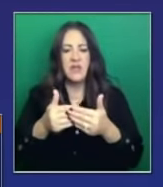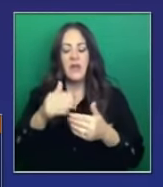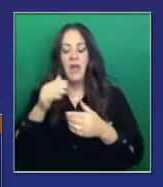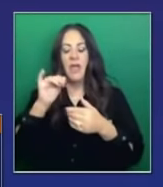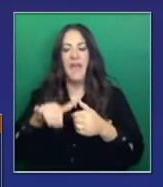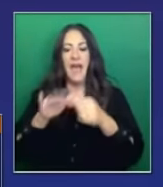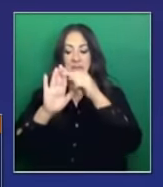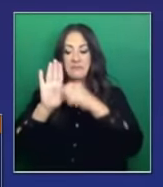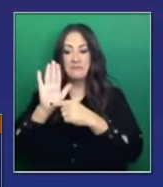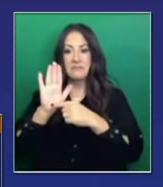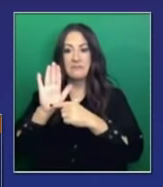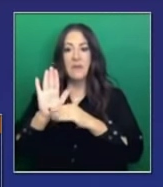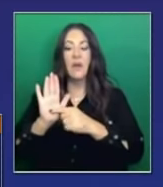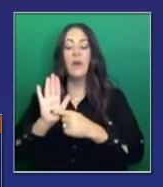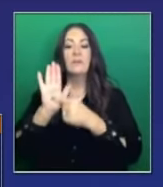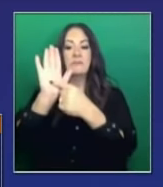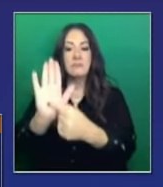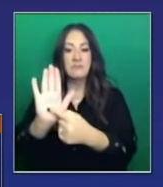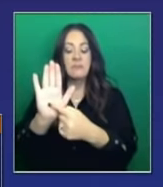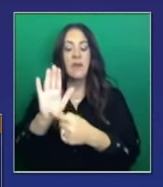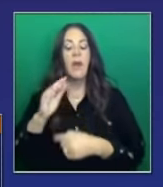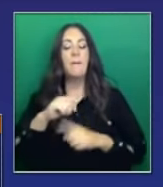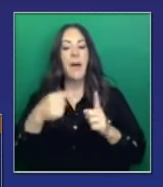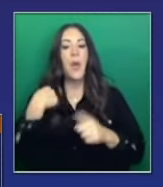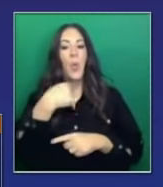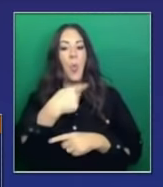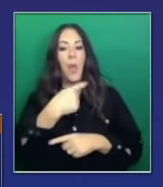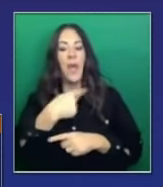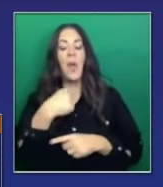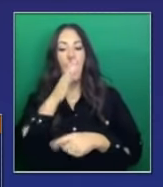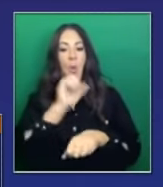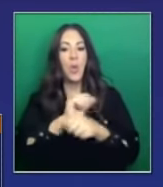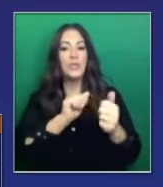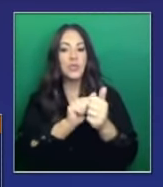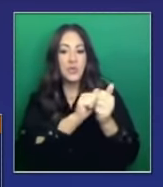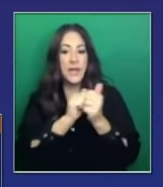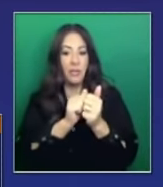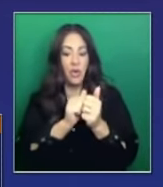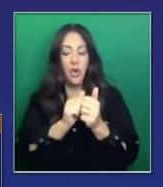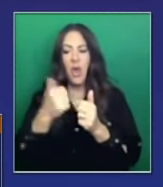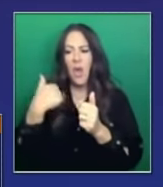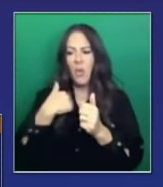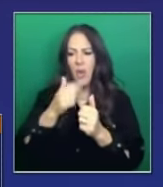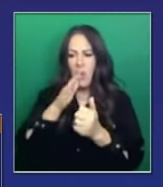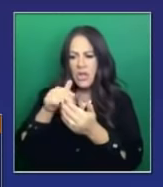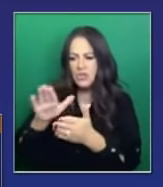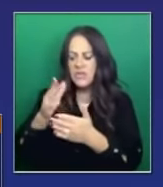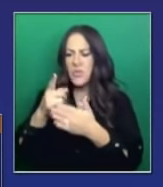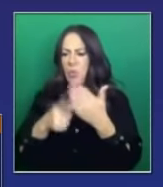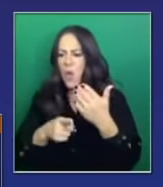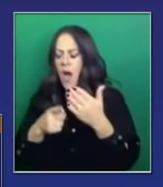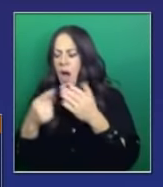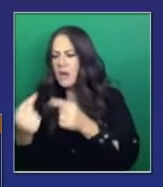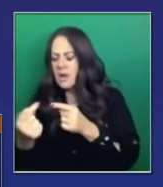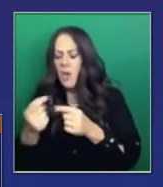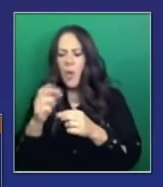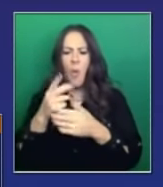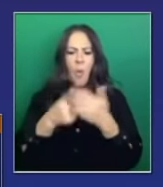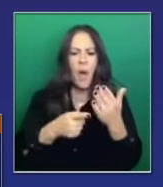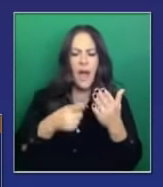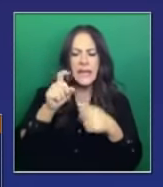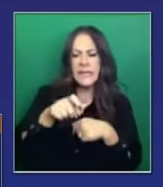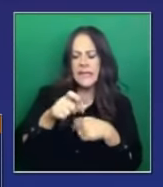work together. We're going to fill in the blanks. We're going to address some of the nuances, what's expressed, unexpressed, intended, unintended, all that we're